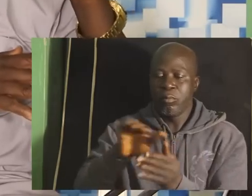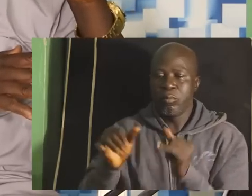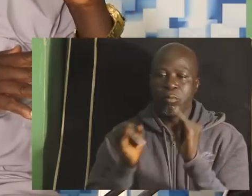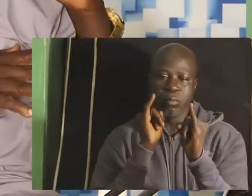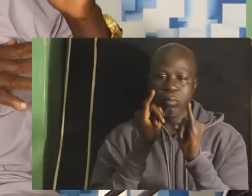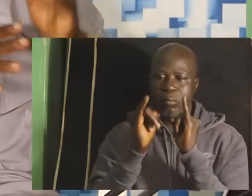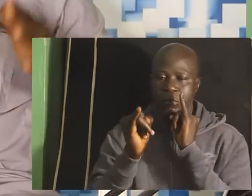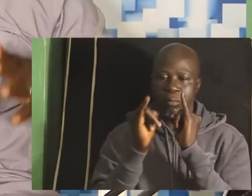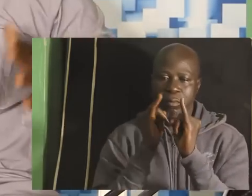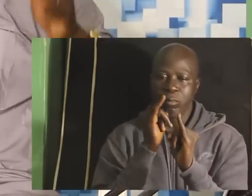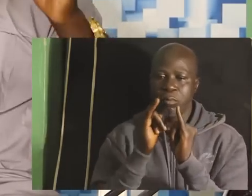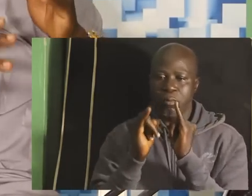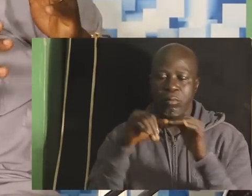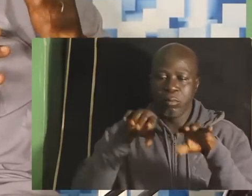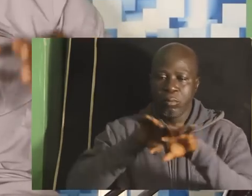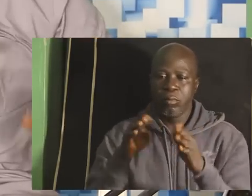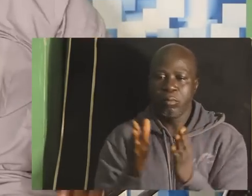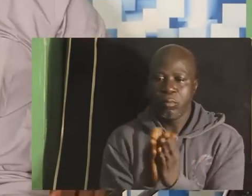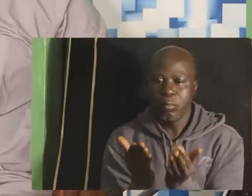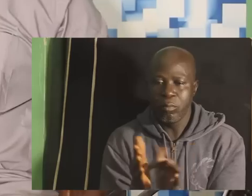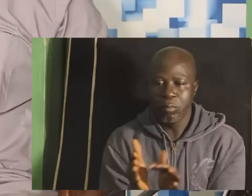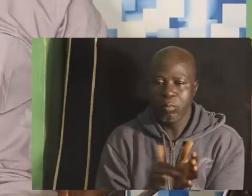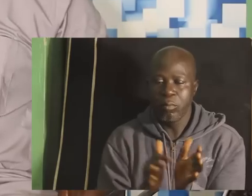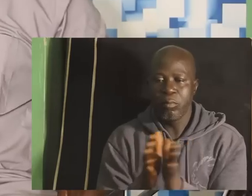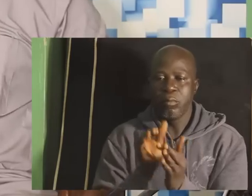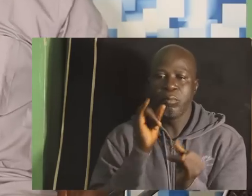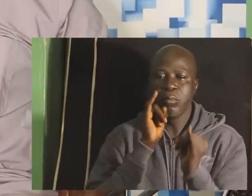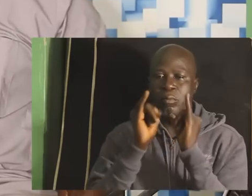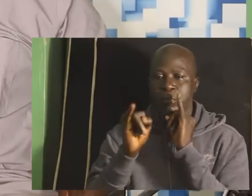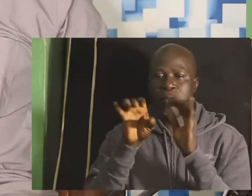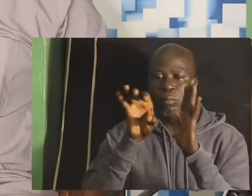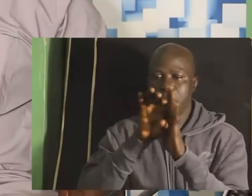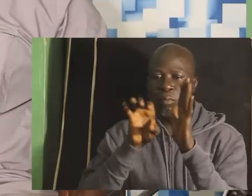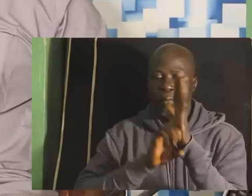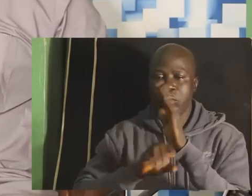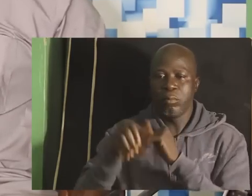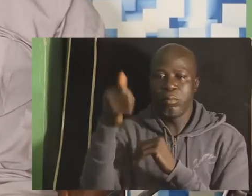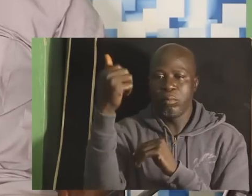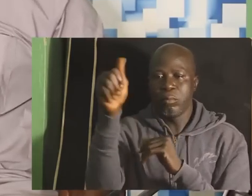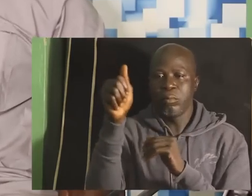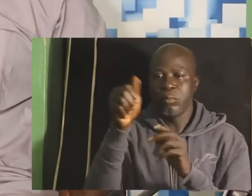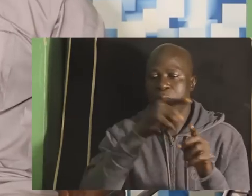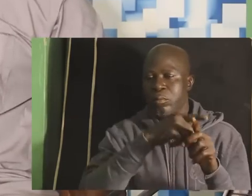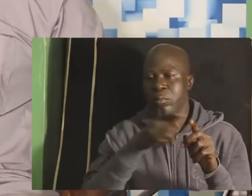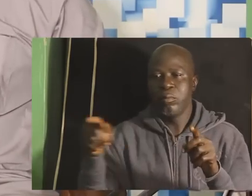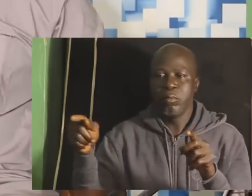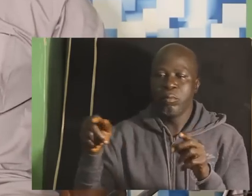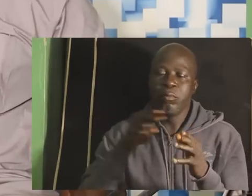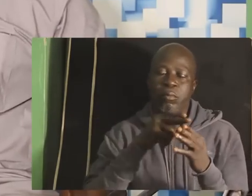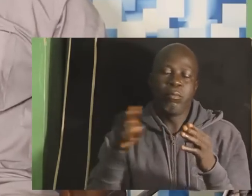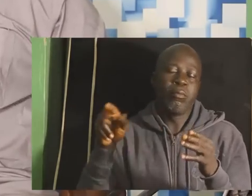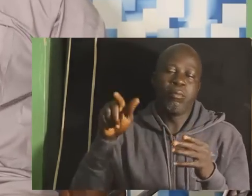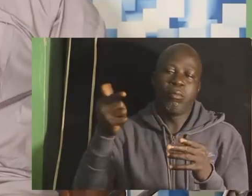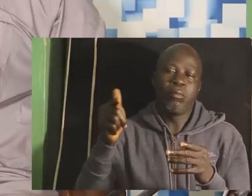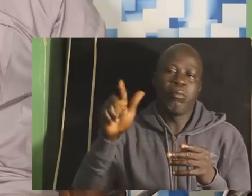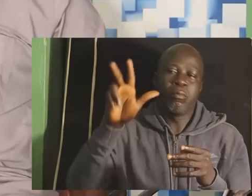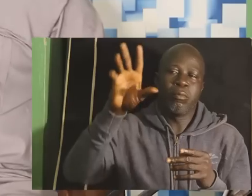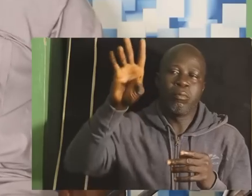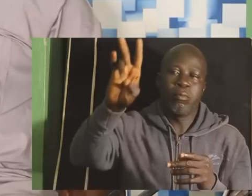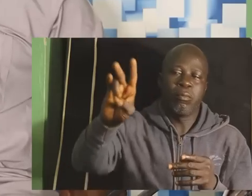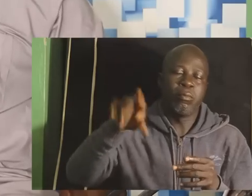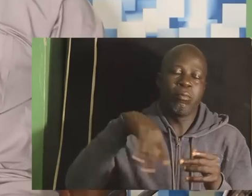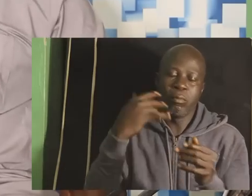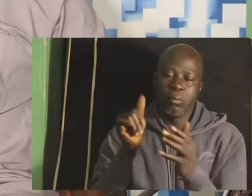the book of isaiah iwe isaiah the book of Isaiah chapter 10 verse 27 Olofi